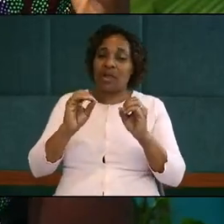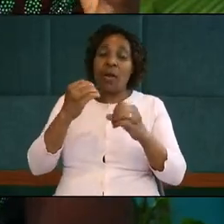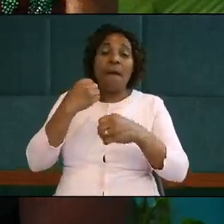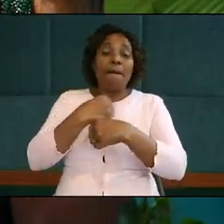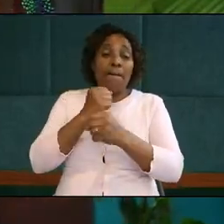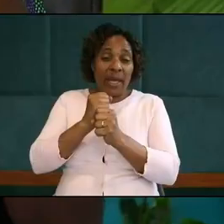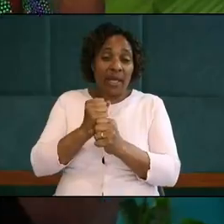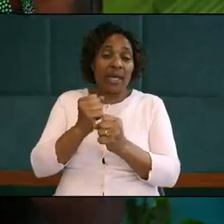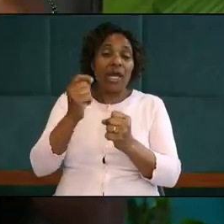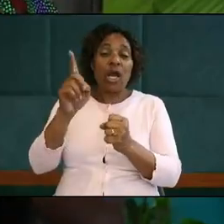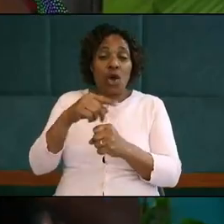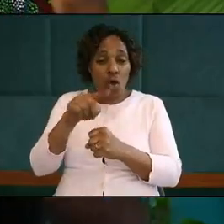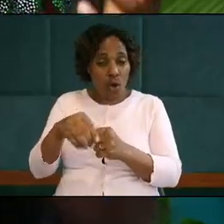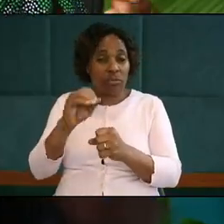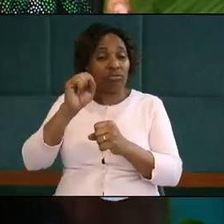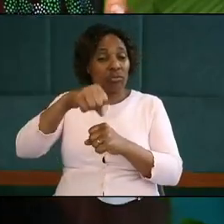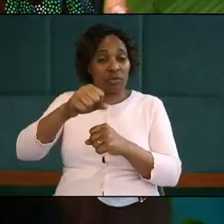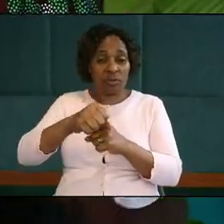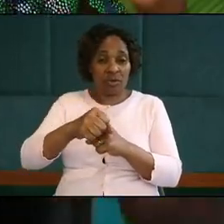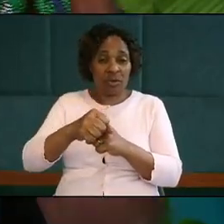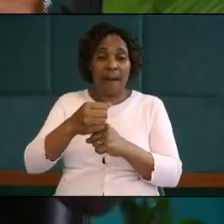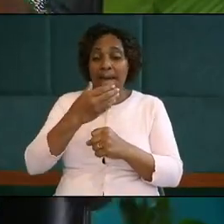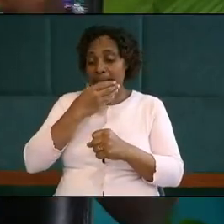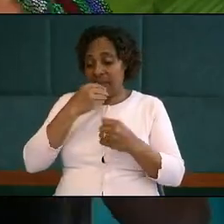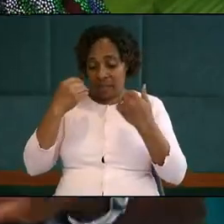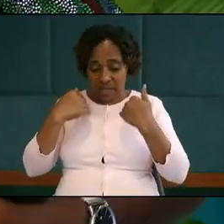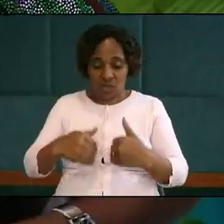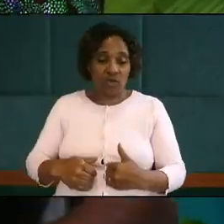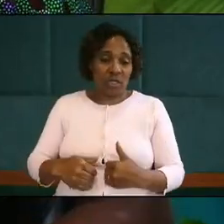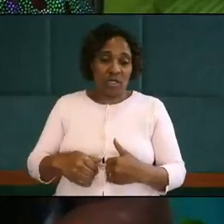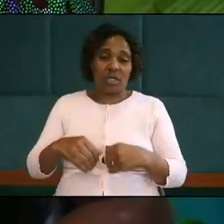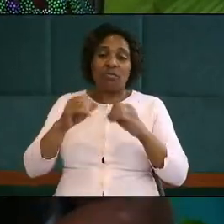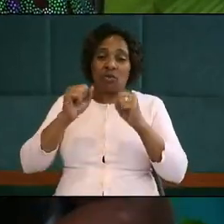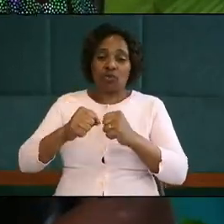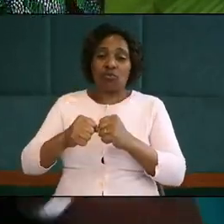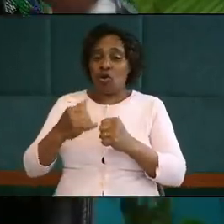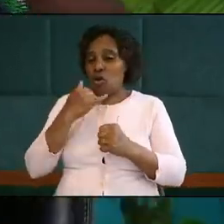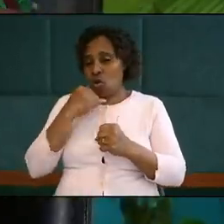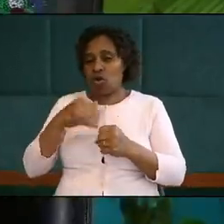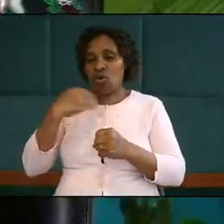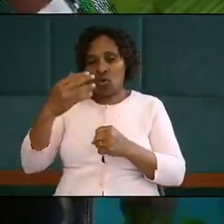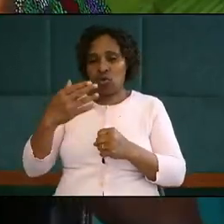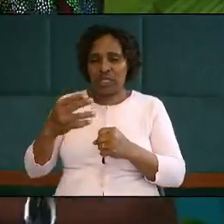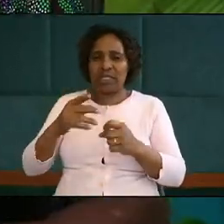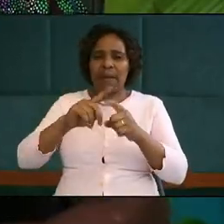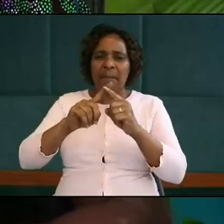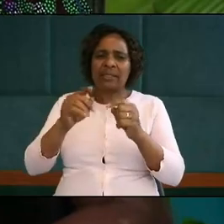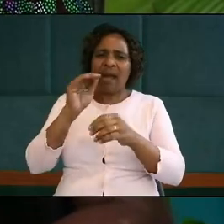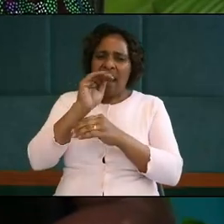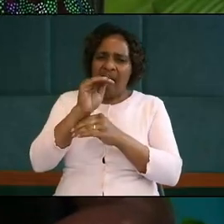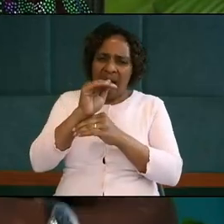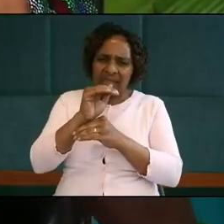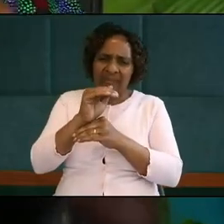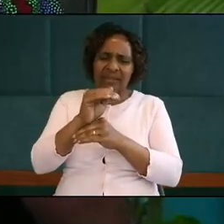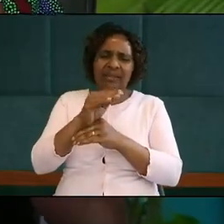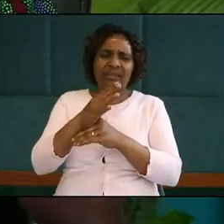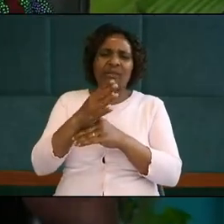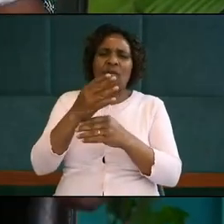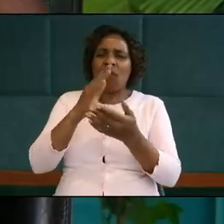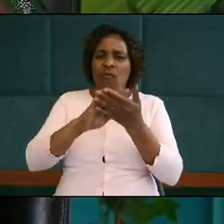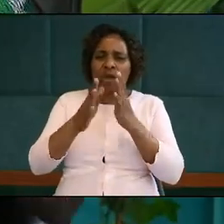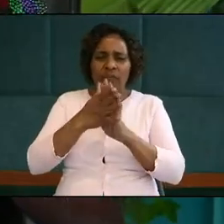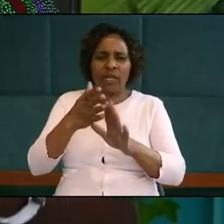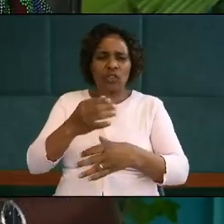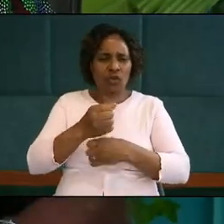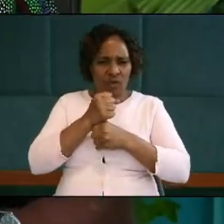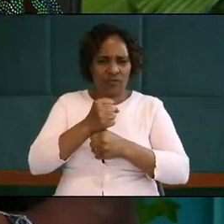mistakes, because human is to err. Mm-hmm. But you'll make mistakes confidently. And you'll ask for forgiveness confidently. Mm-hmm. And you'll live your